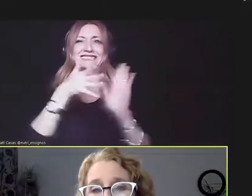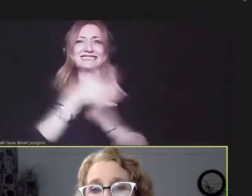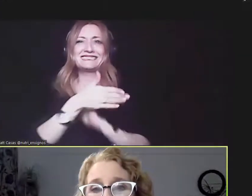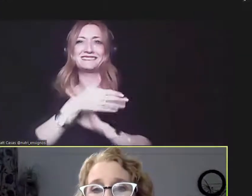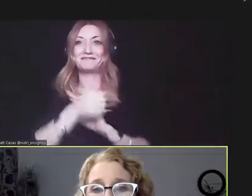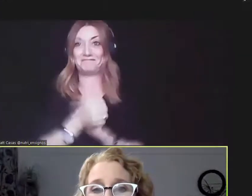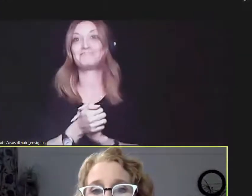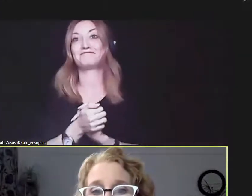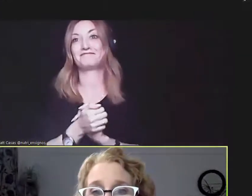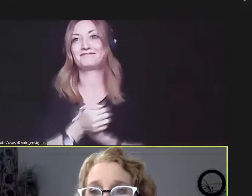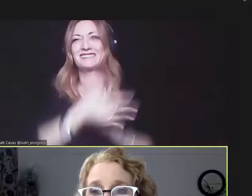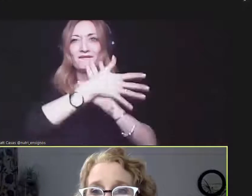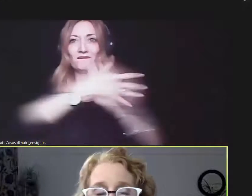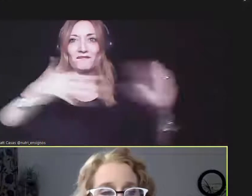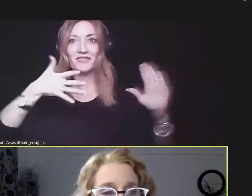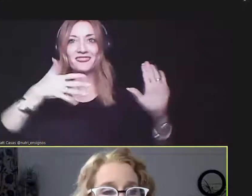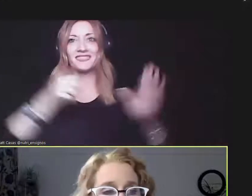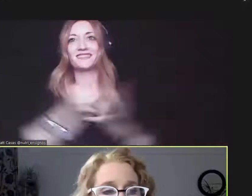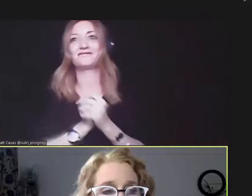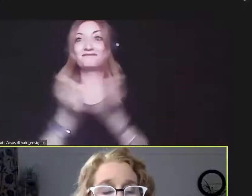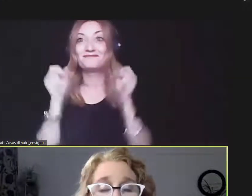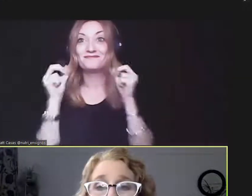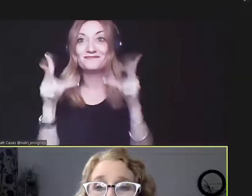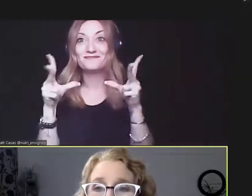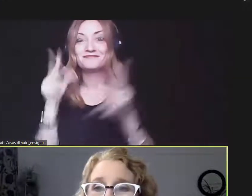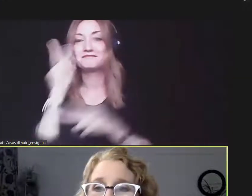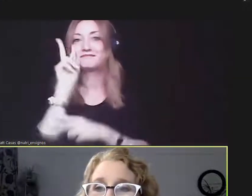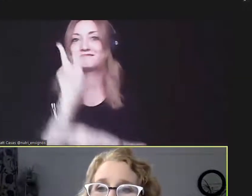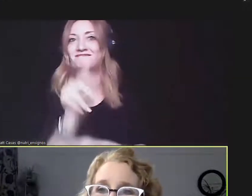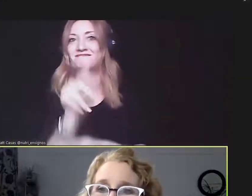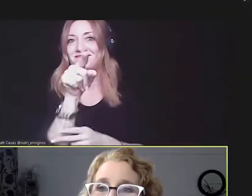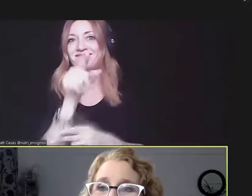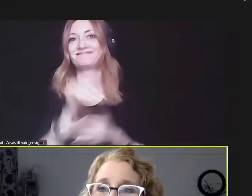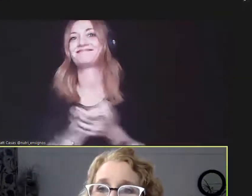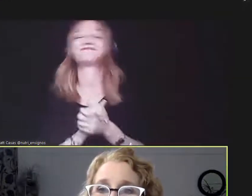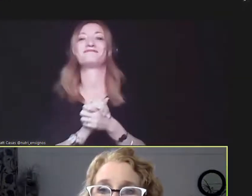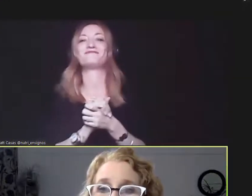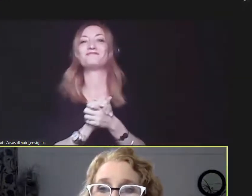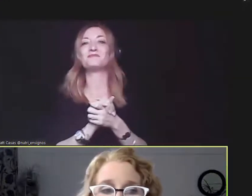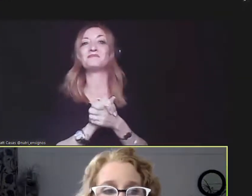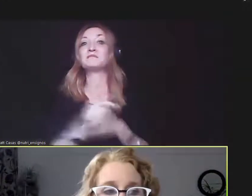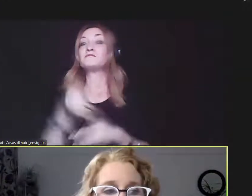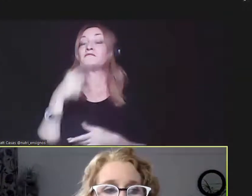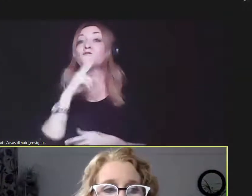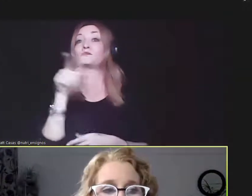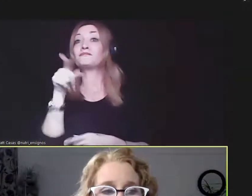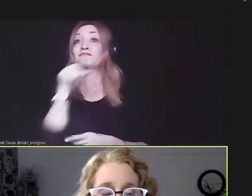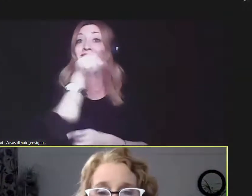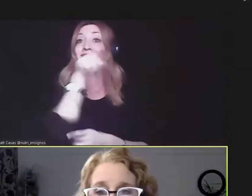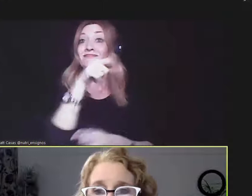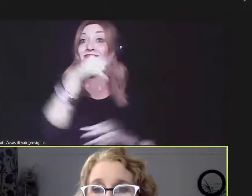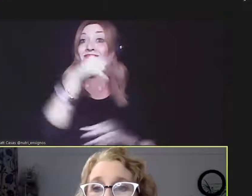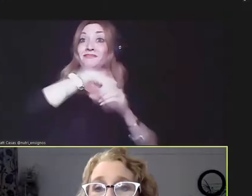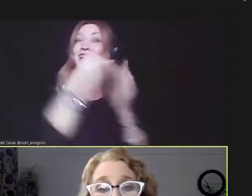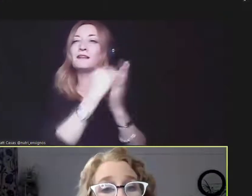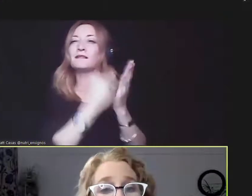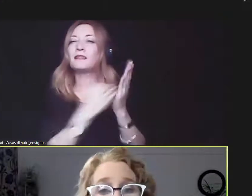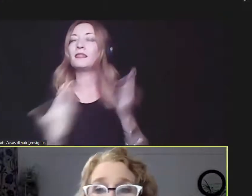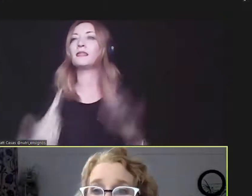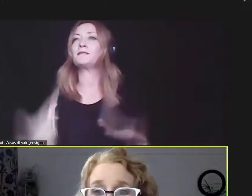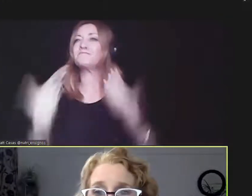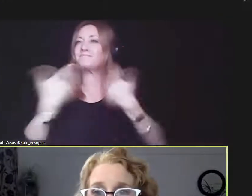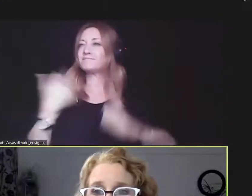these wonderful ingredients really help to restore the body's ability